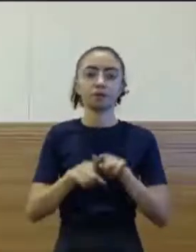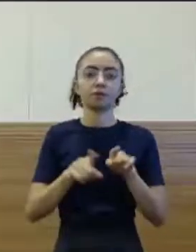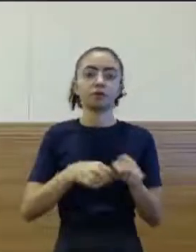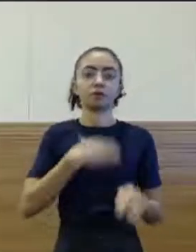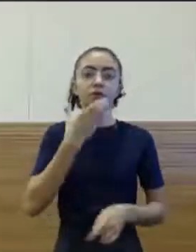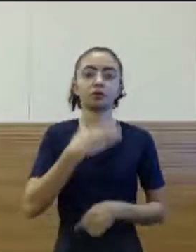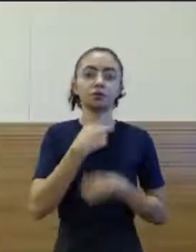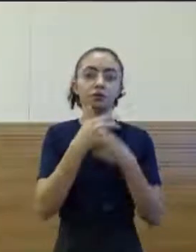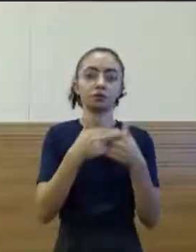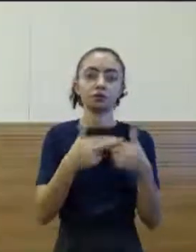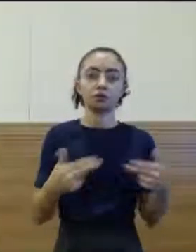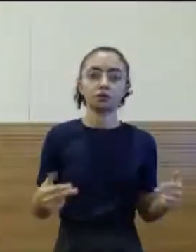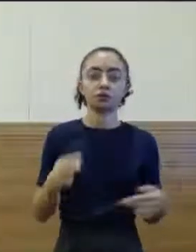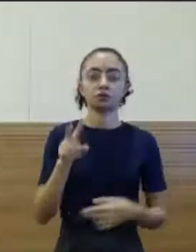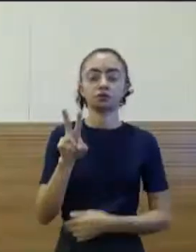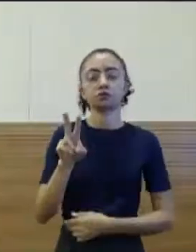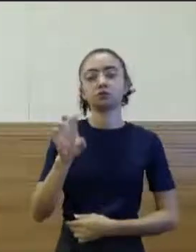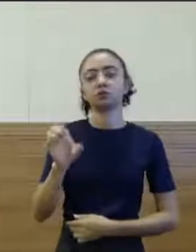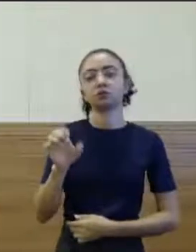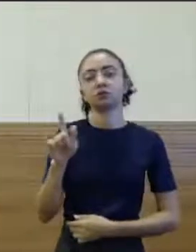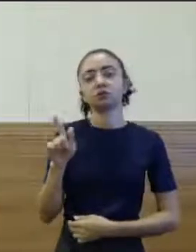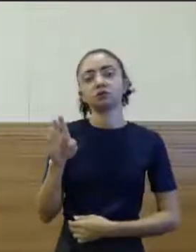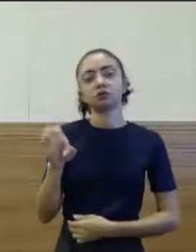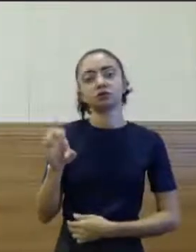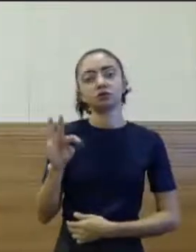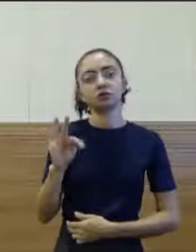don't even reach 50%.